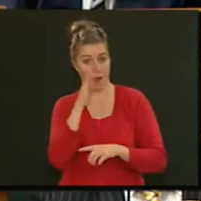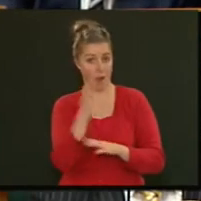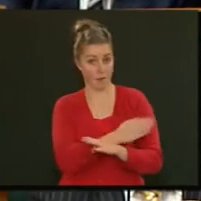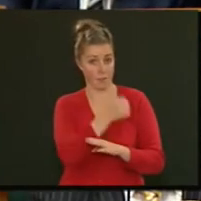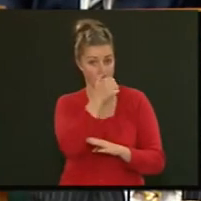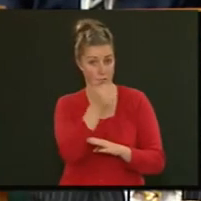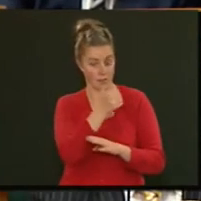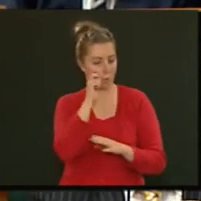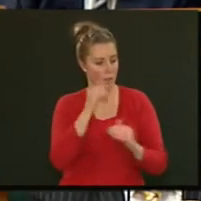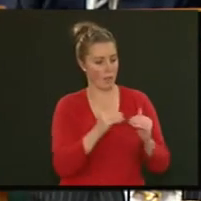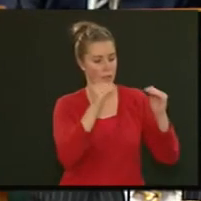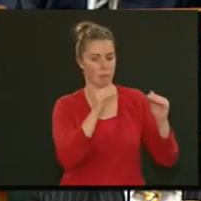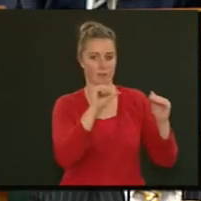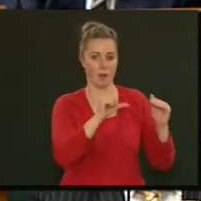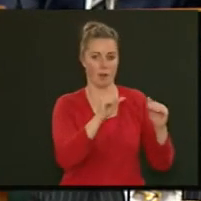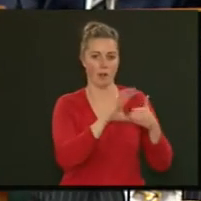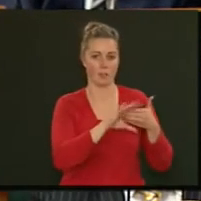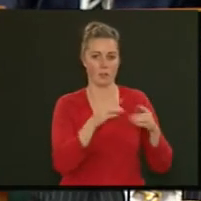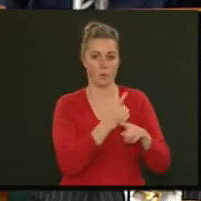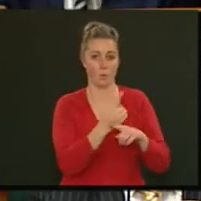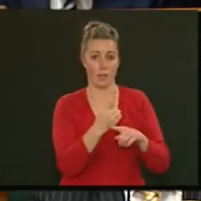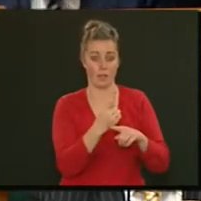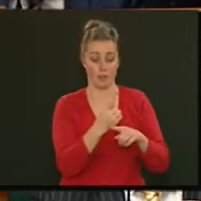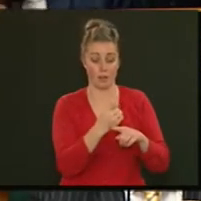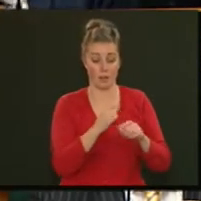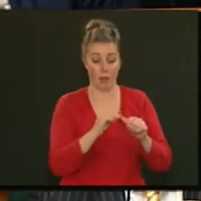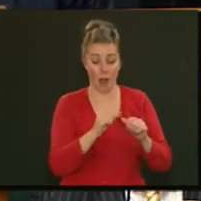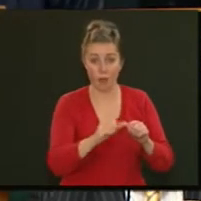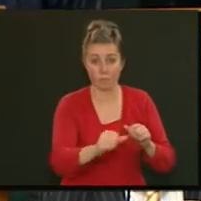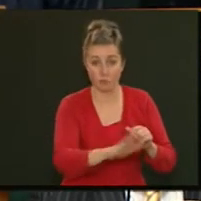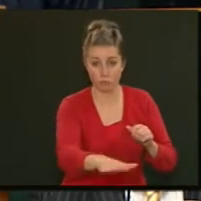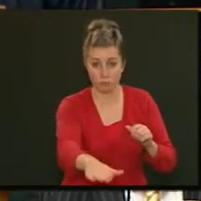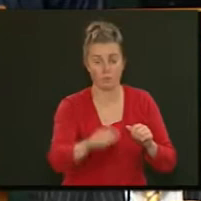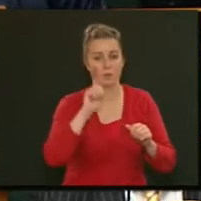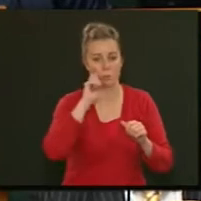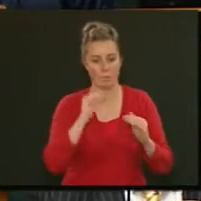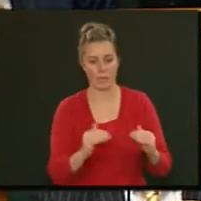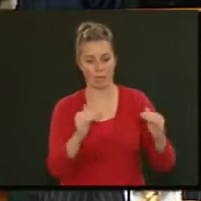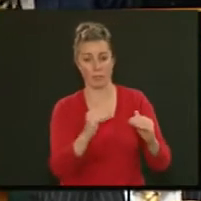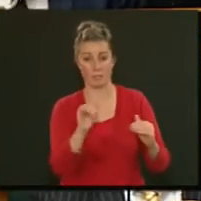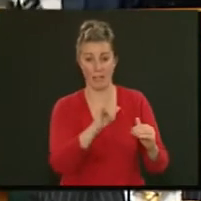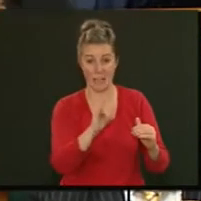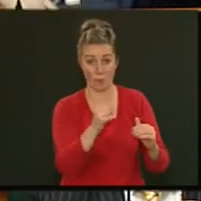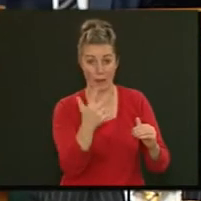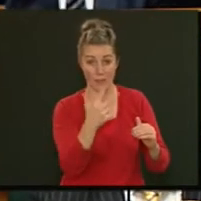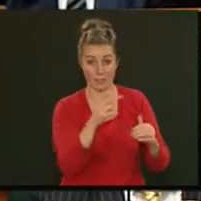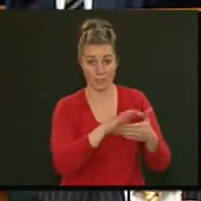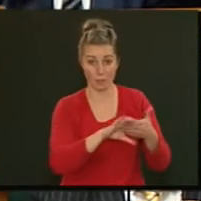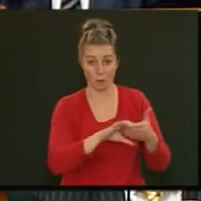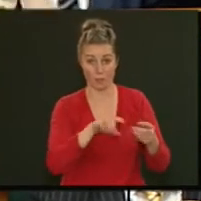by $9 a week, while the rates for each subsequent child increase by either $18